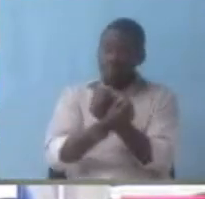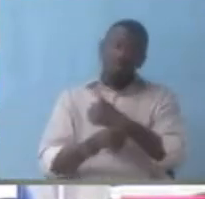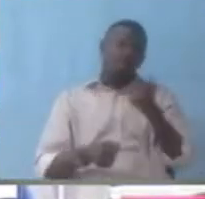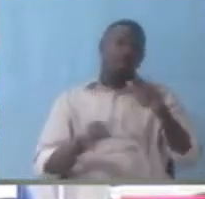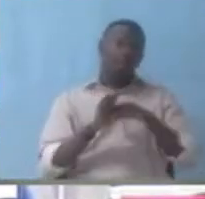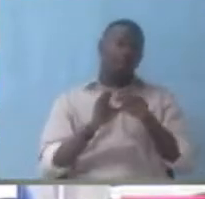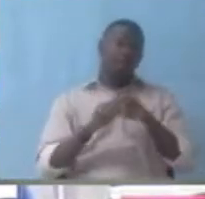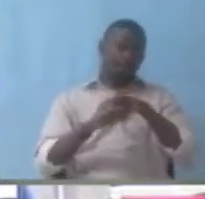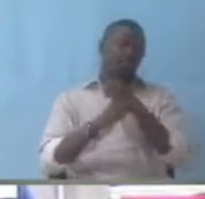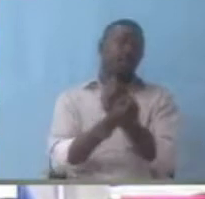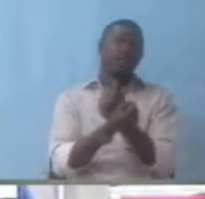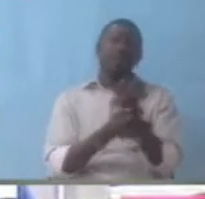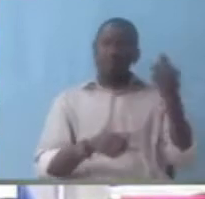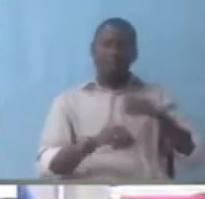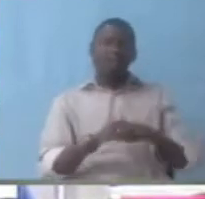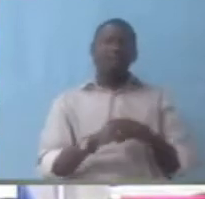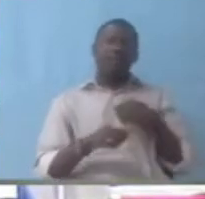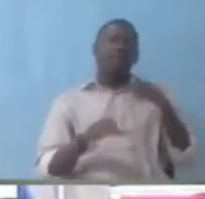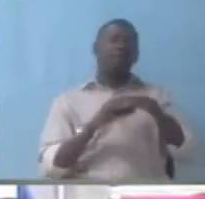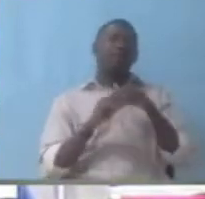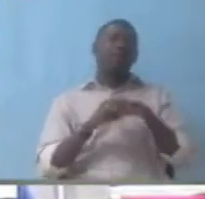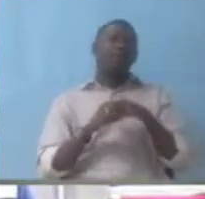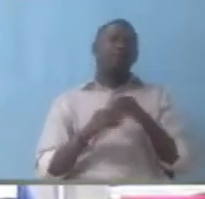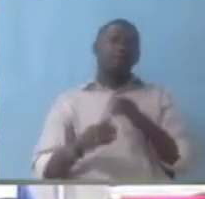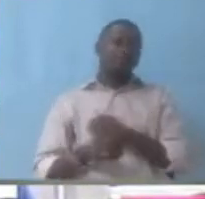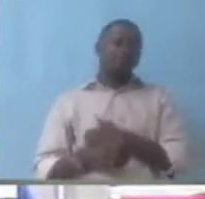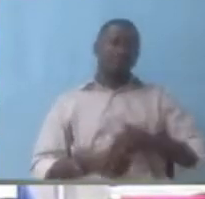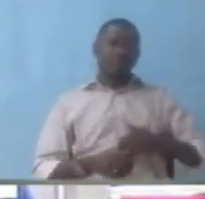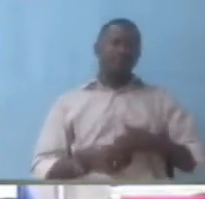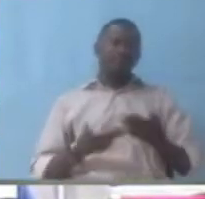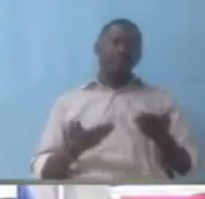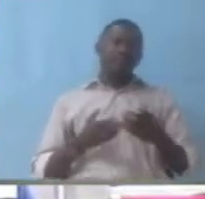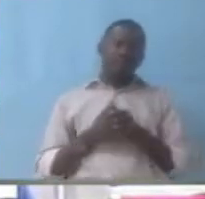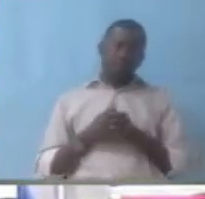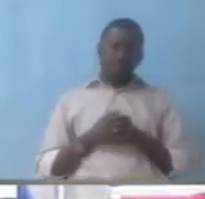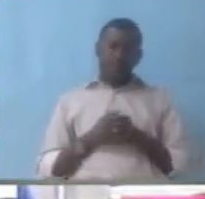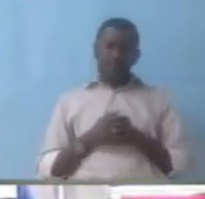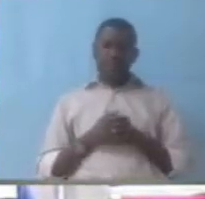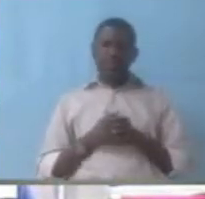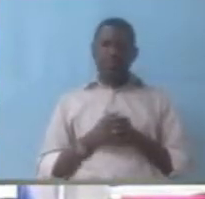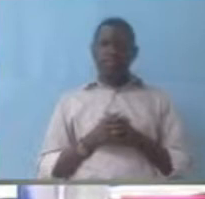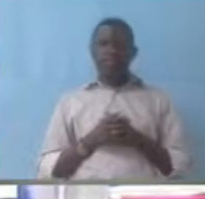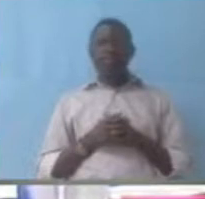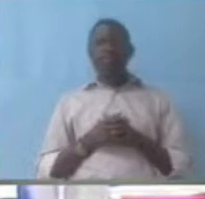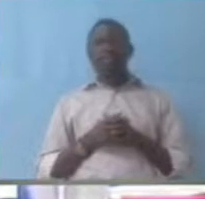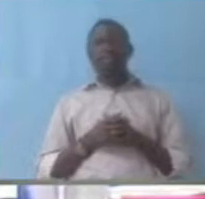monyol muta ye tonko ko tol mu mollet miale ko tol mu tanko bunda mollet walat na ye blo